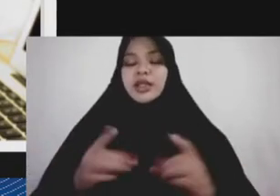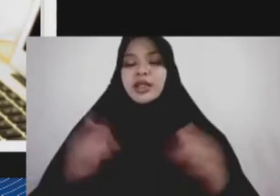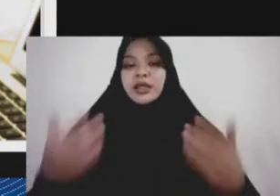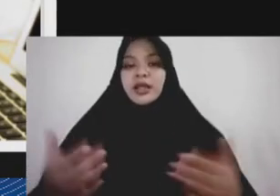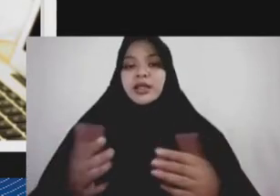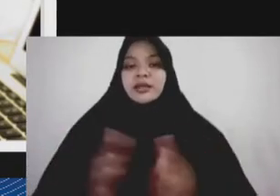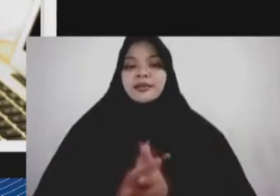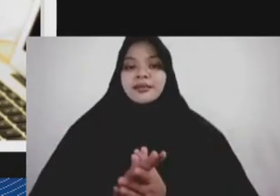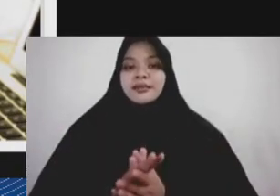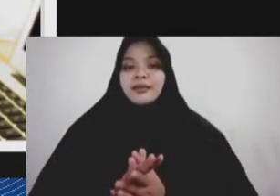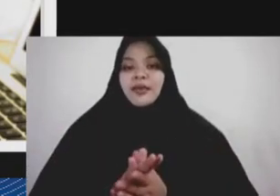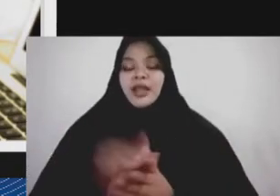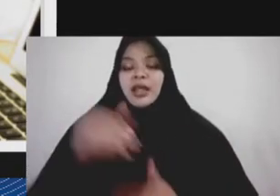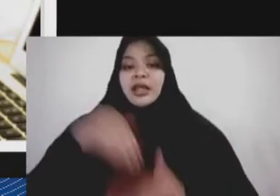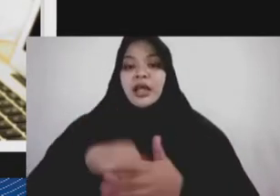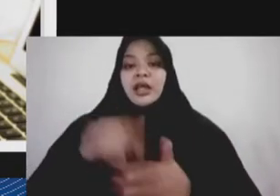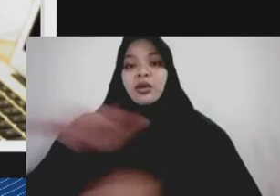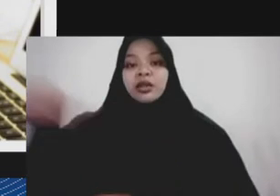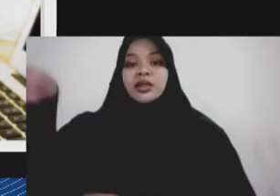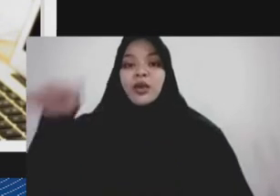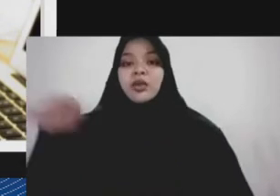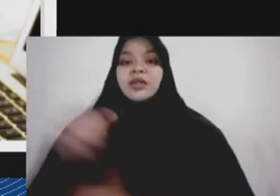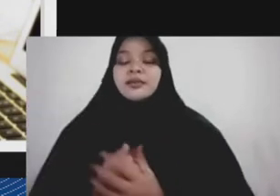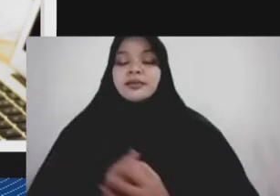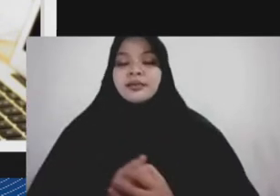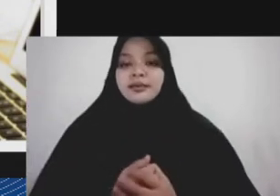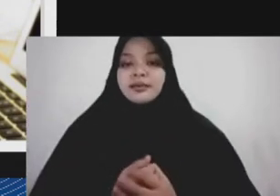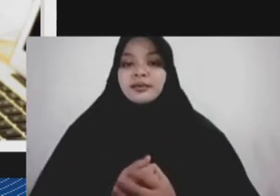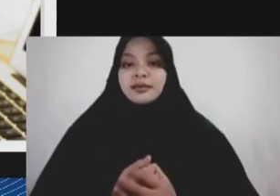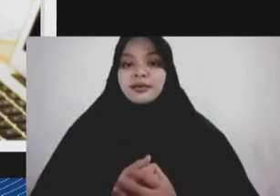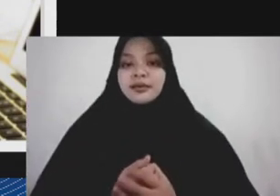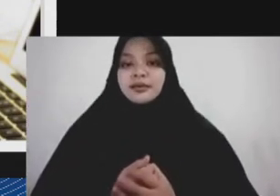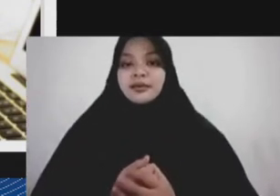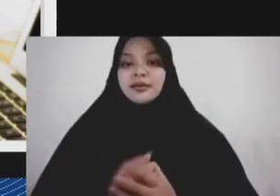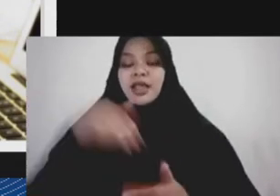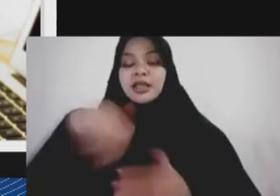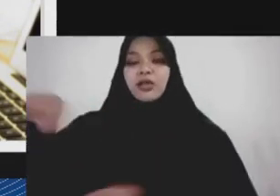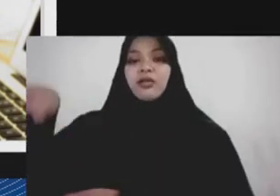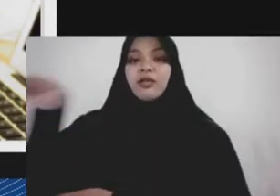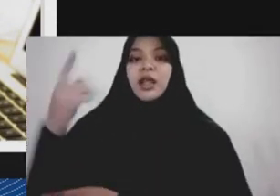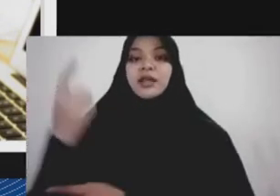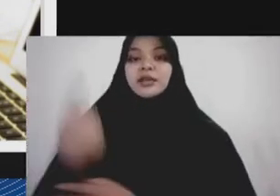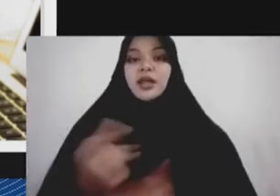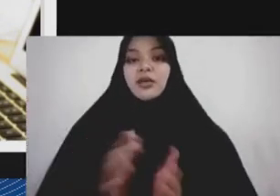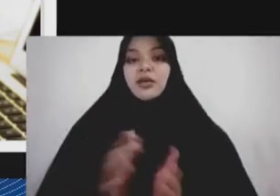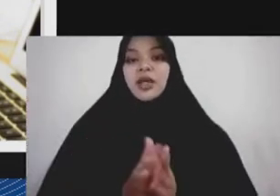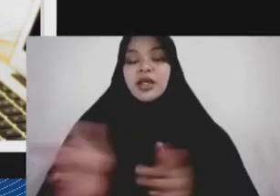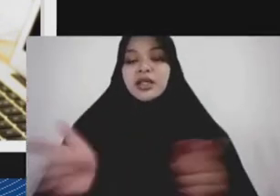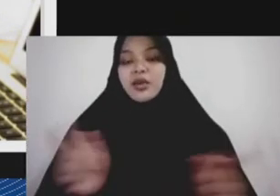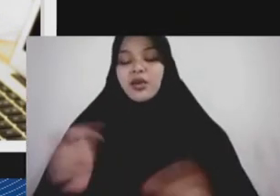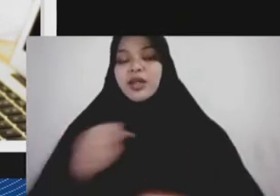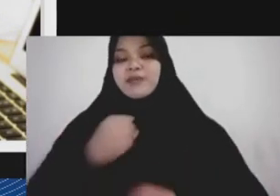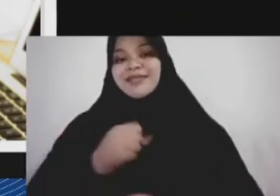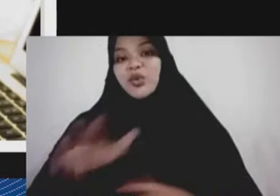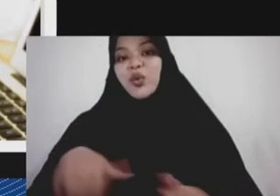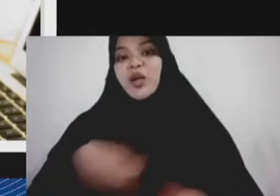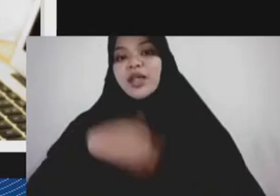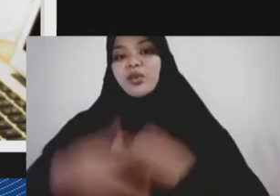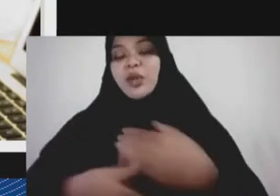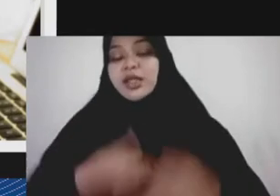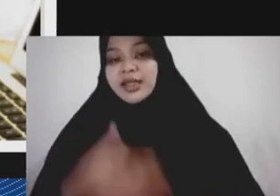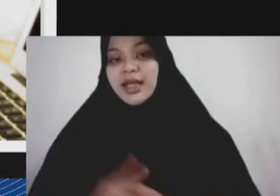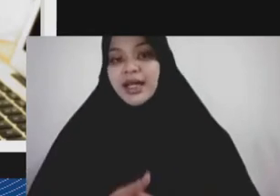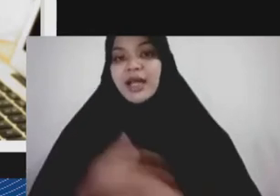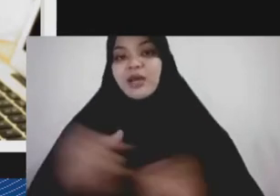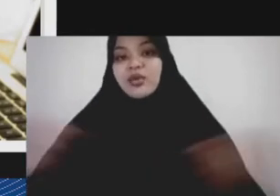violence and referral of the gender-based violence survivors to trained providers. So strengthening